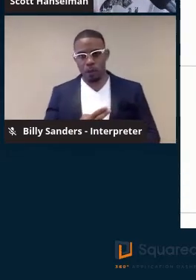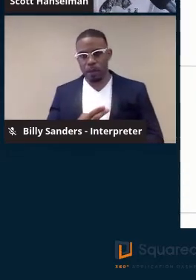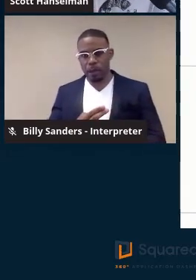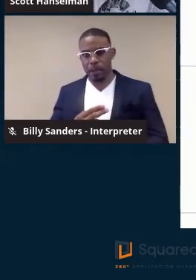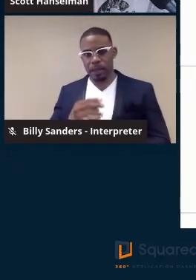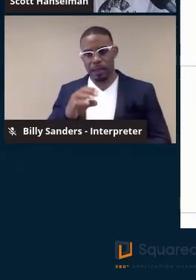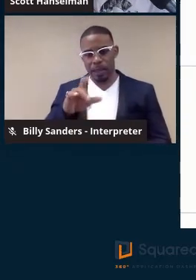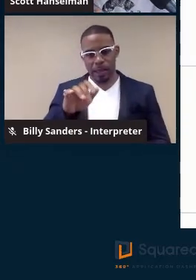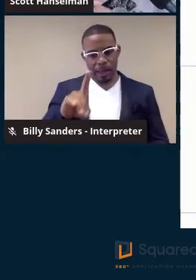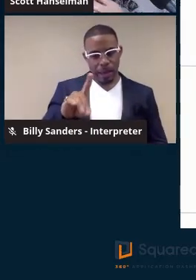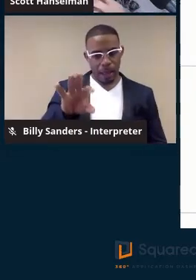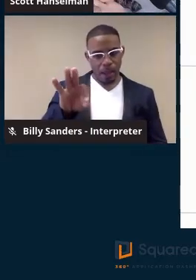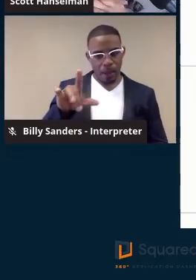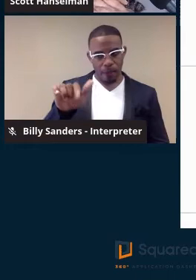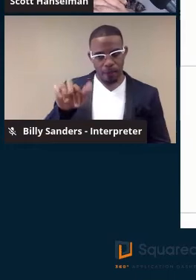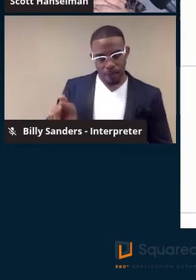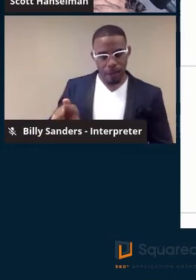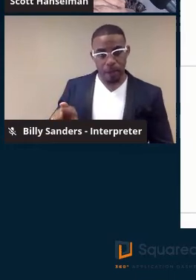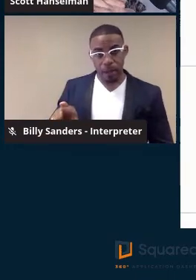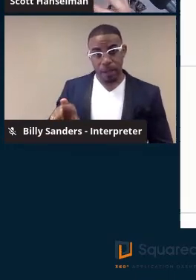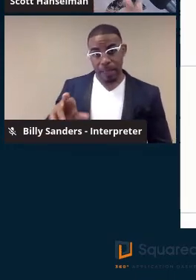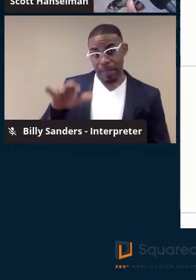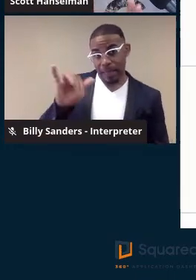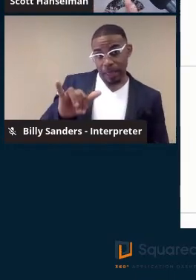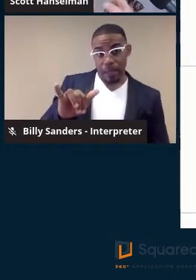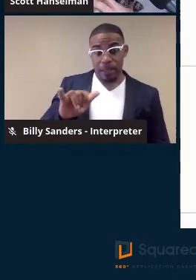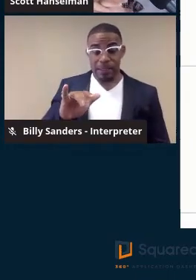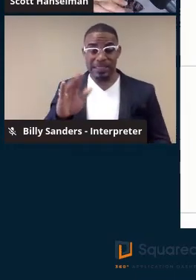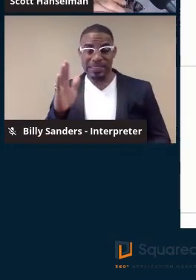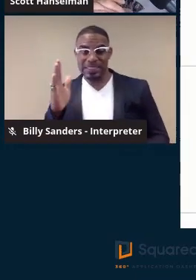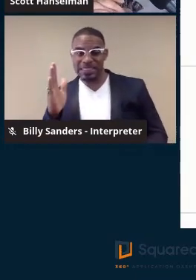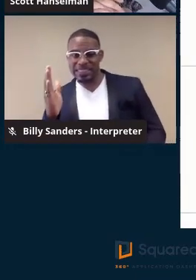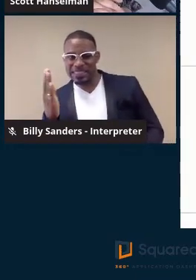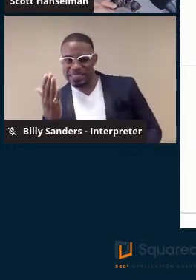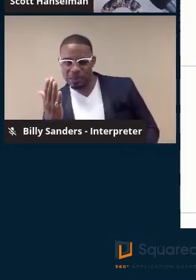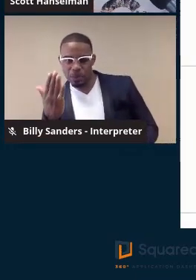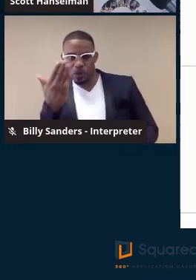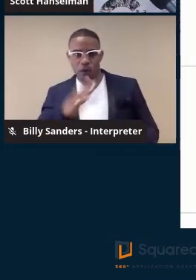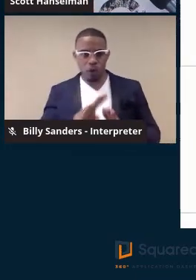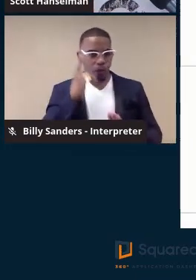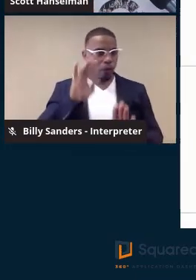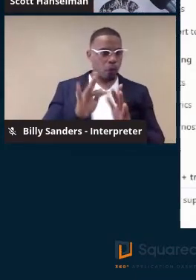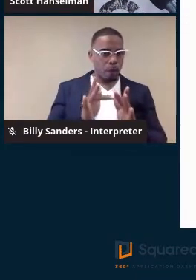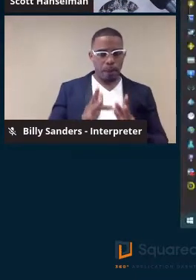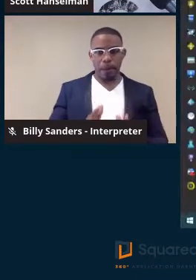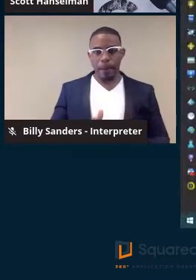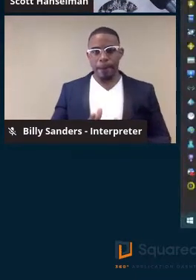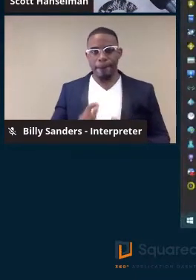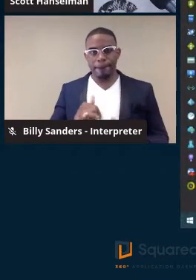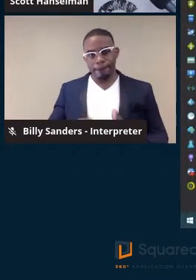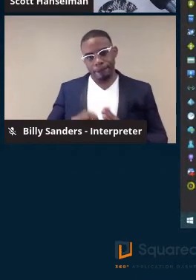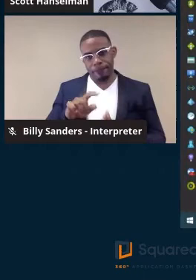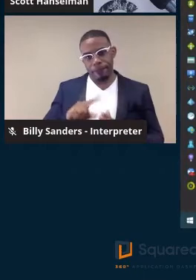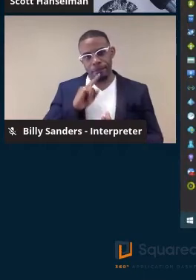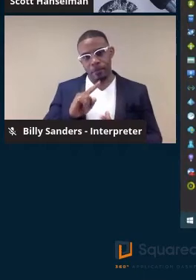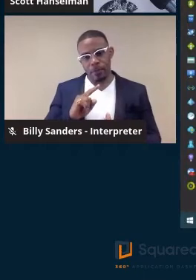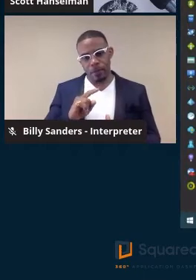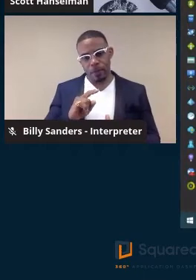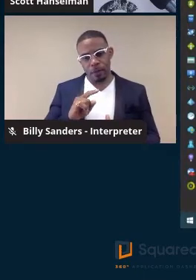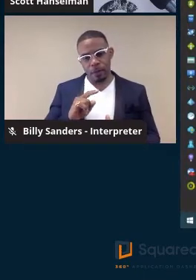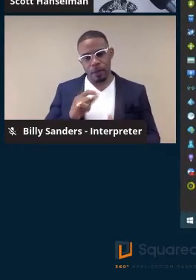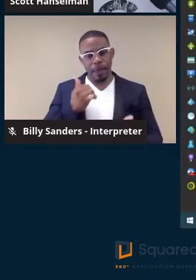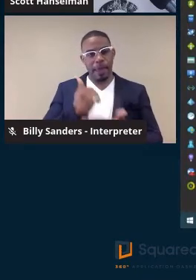Cloudflare, and Cloudflare is a similar front door for your website. But I have found this to be quite helpful.